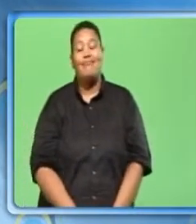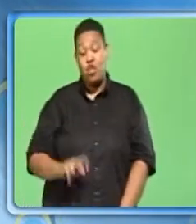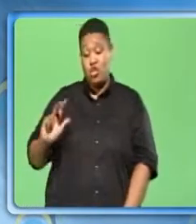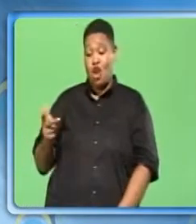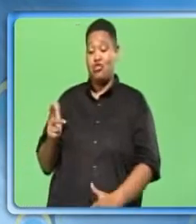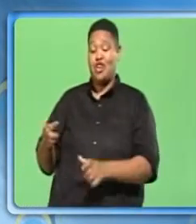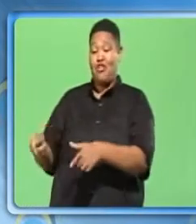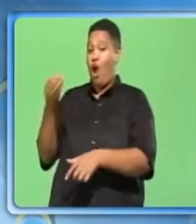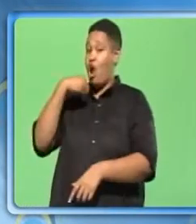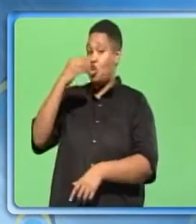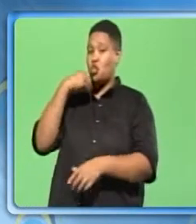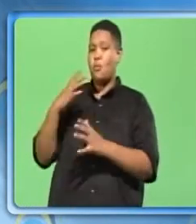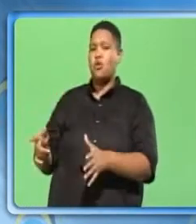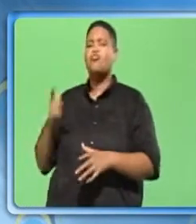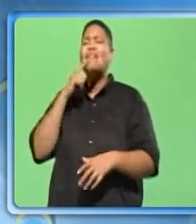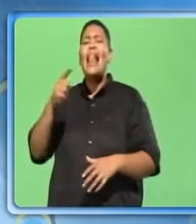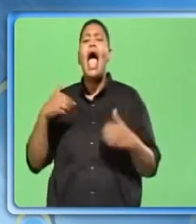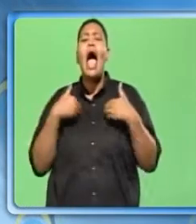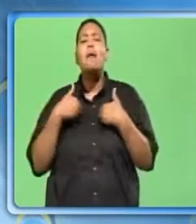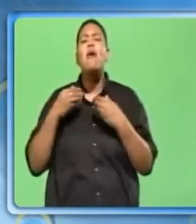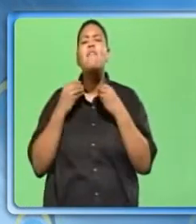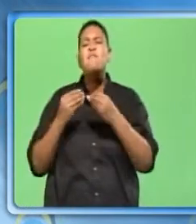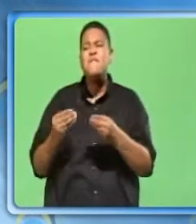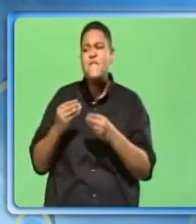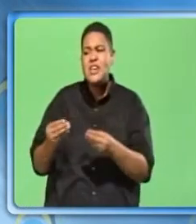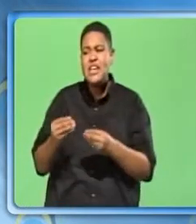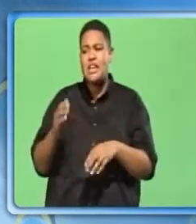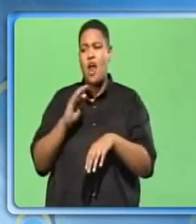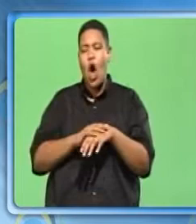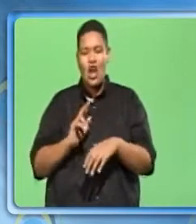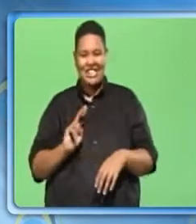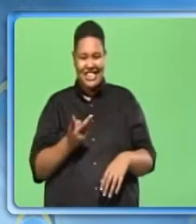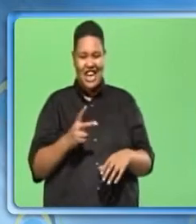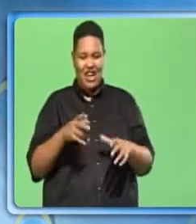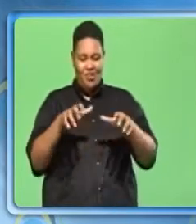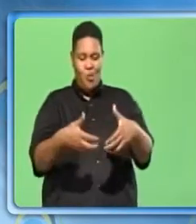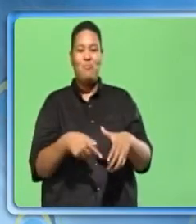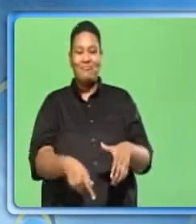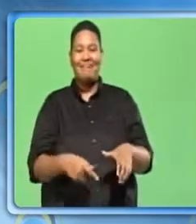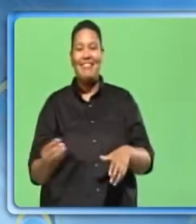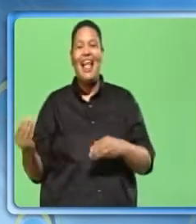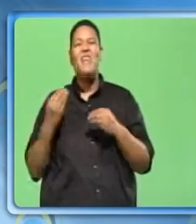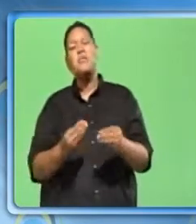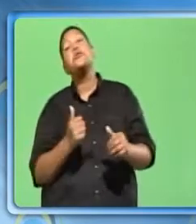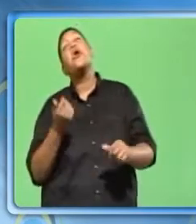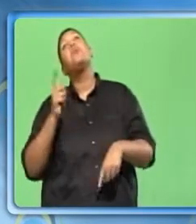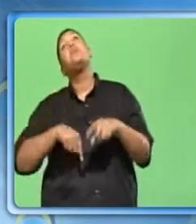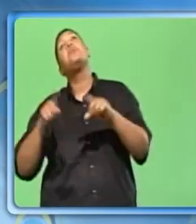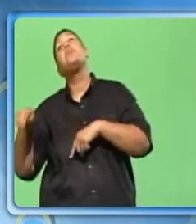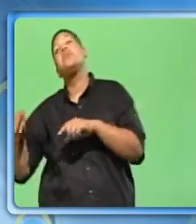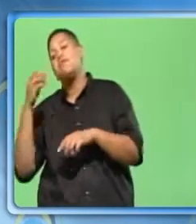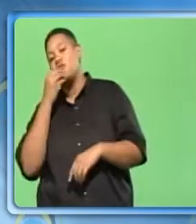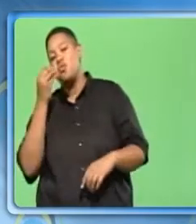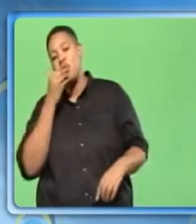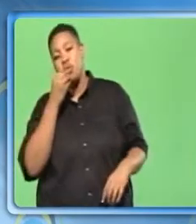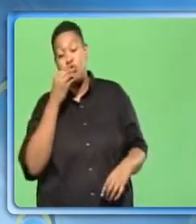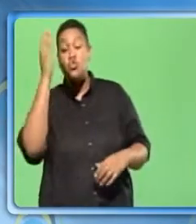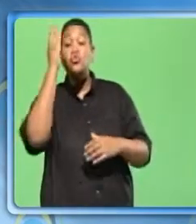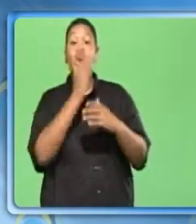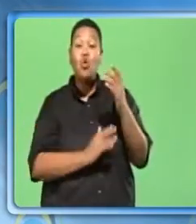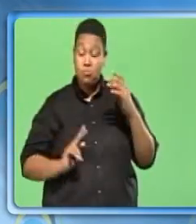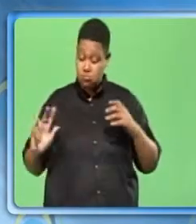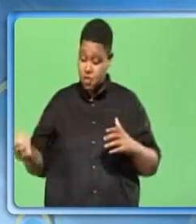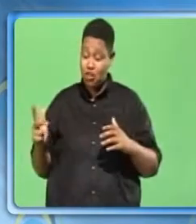Tertiary consumers are animals that feed on the secondary consumer. They feed on all types of food. Some